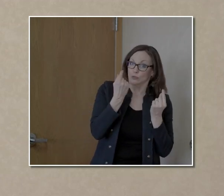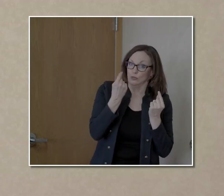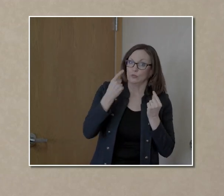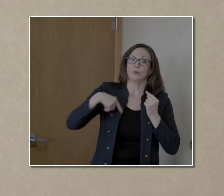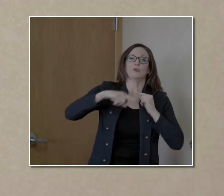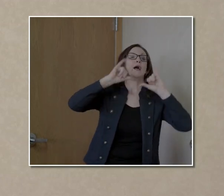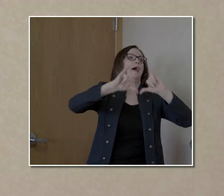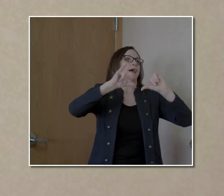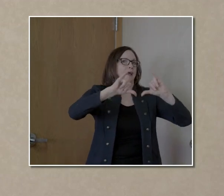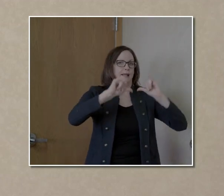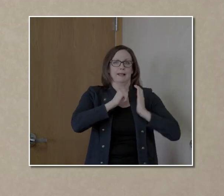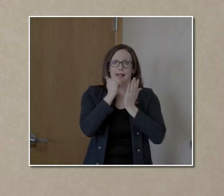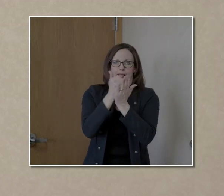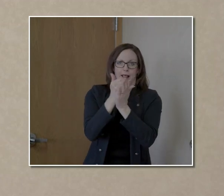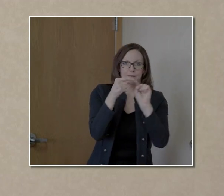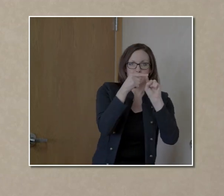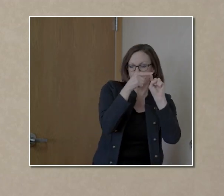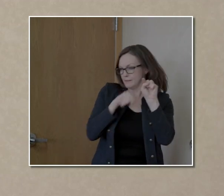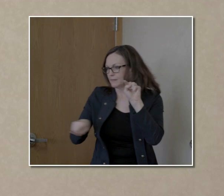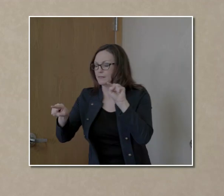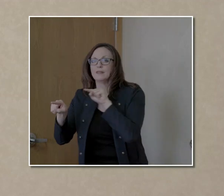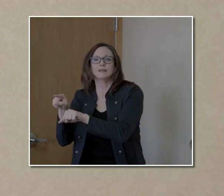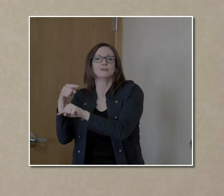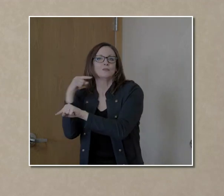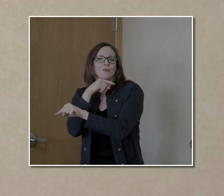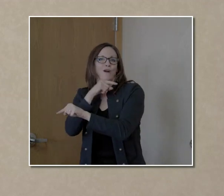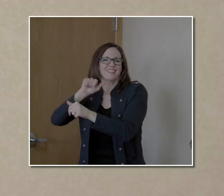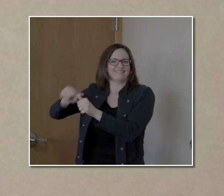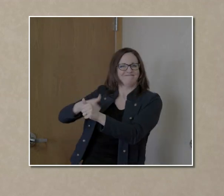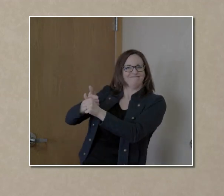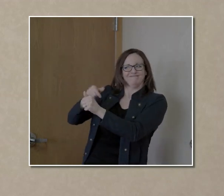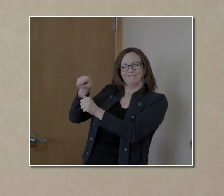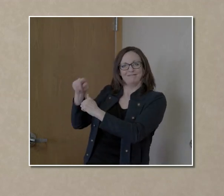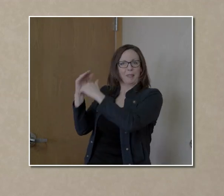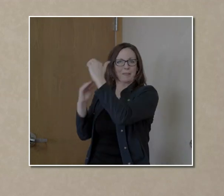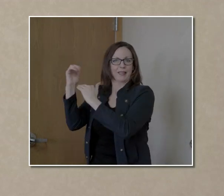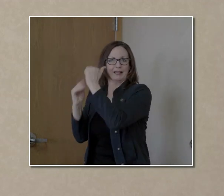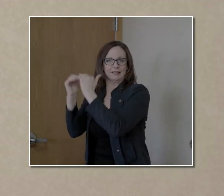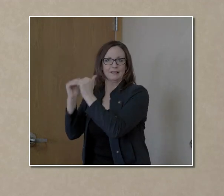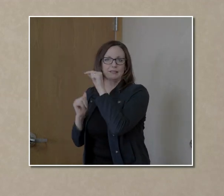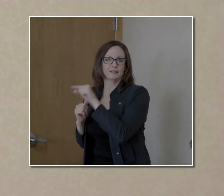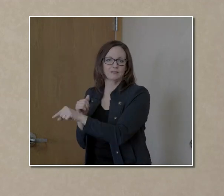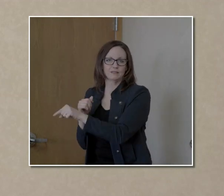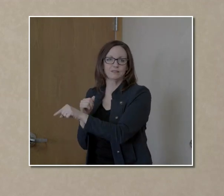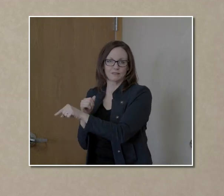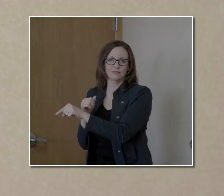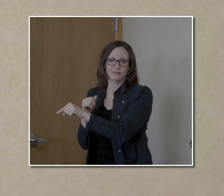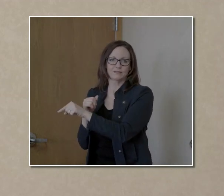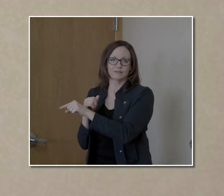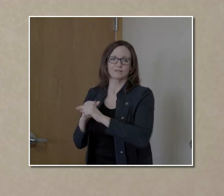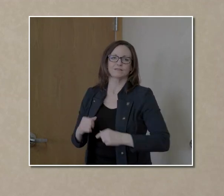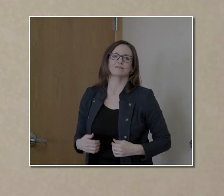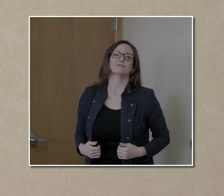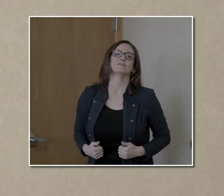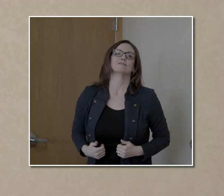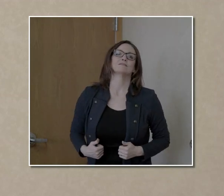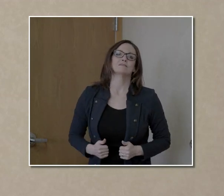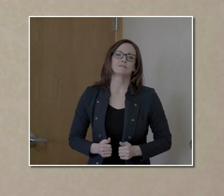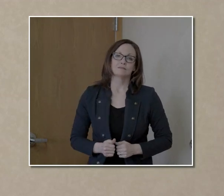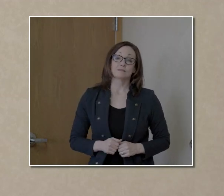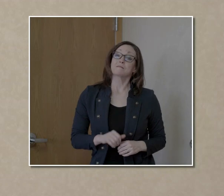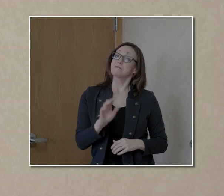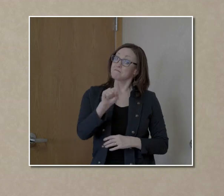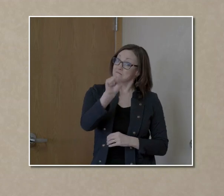the alternate care facility through that mechanism, coupled with, as what General Knapp reported, some